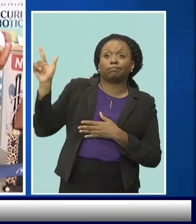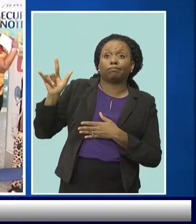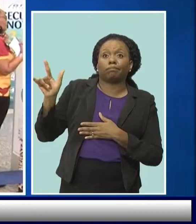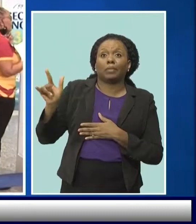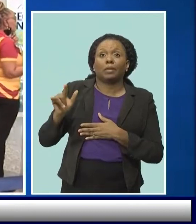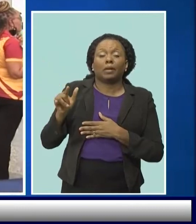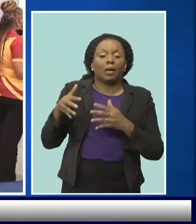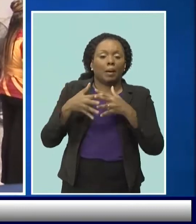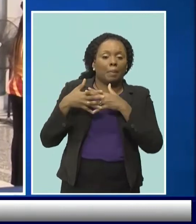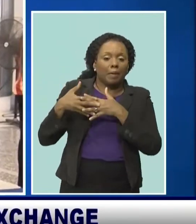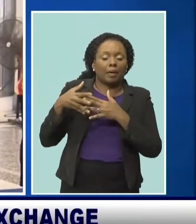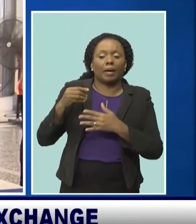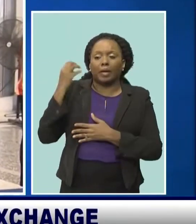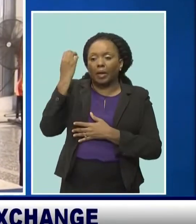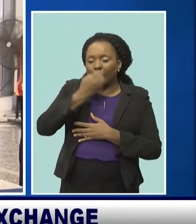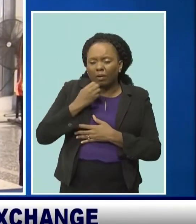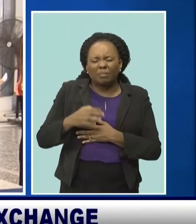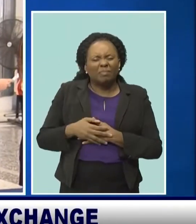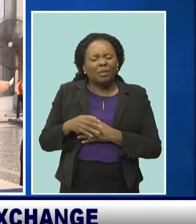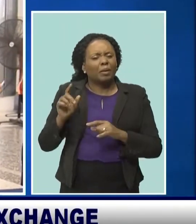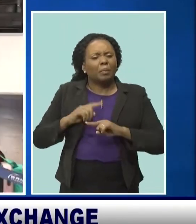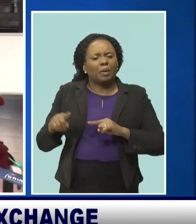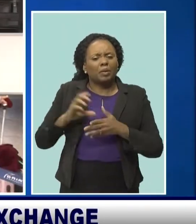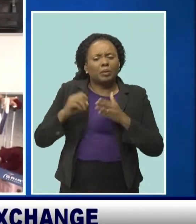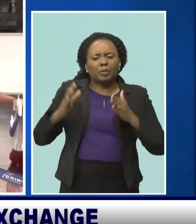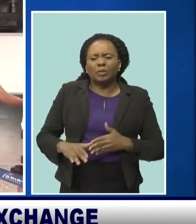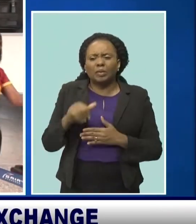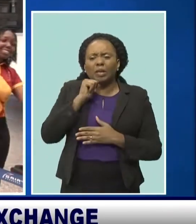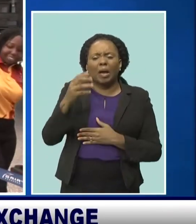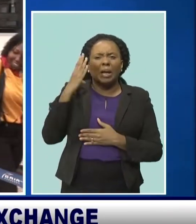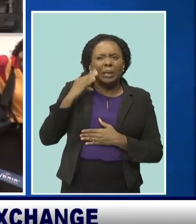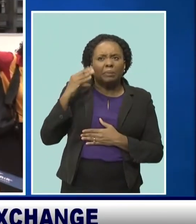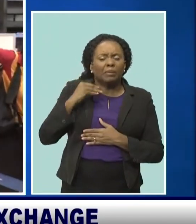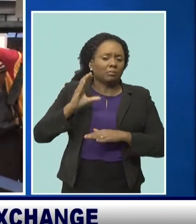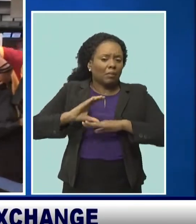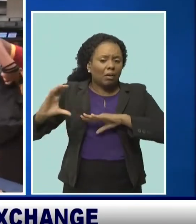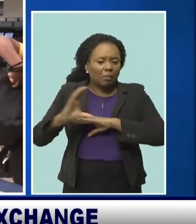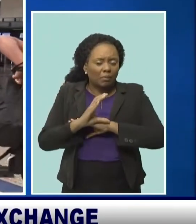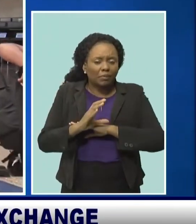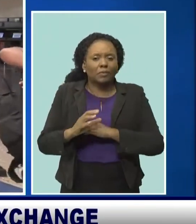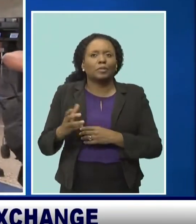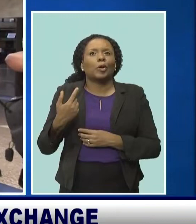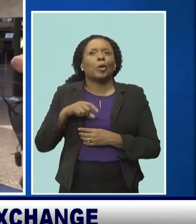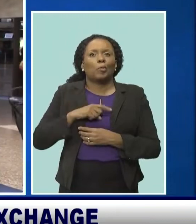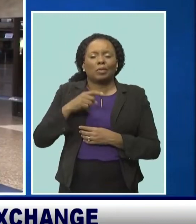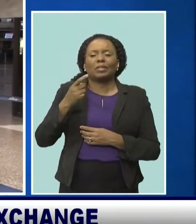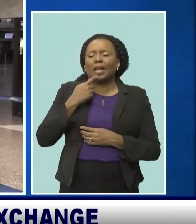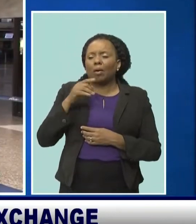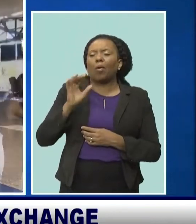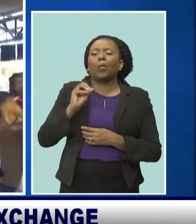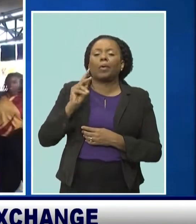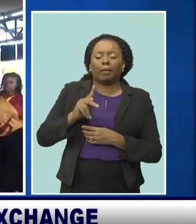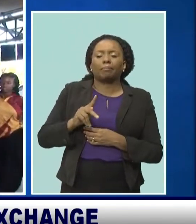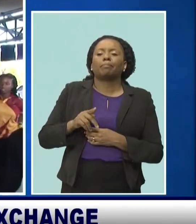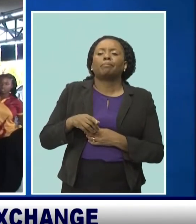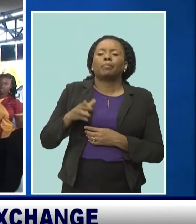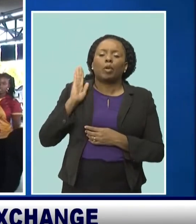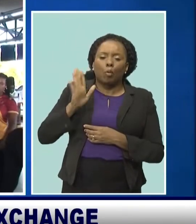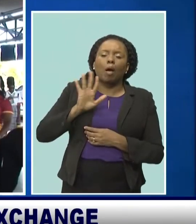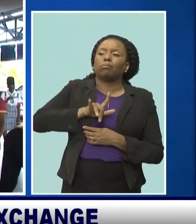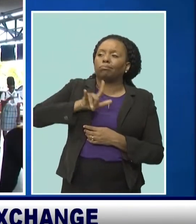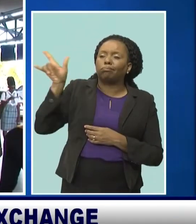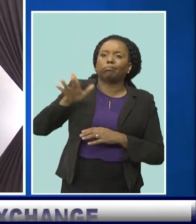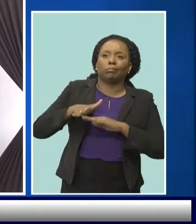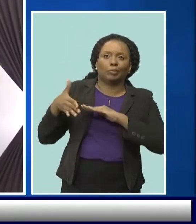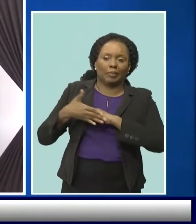about regional integration and we have students who have not experienced the region. So therefore we identify Jamaica as one of those regional territories that we